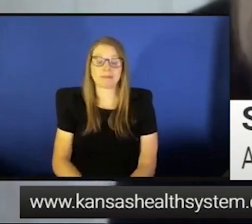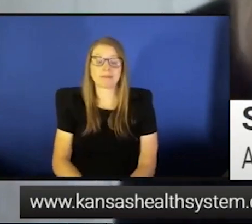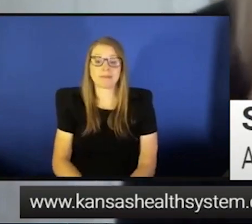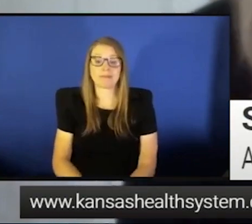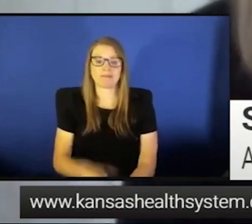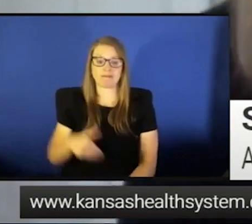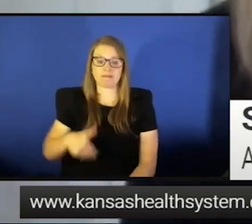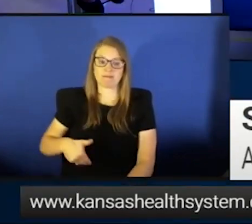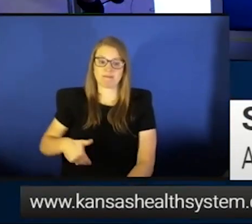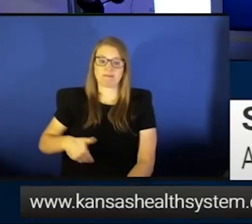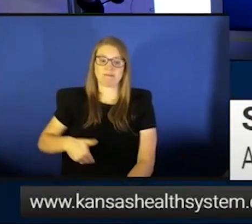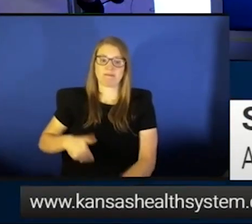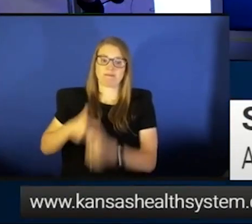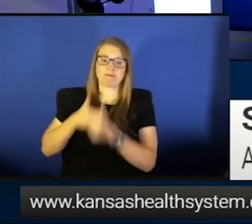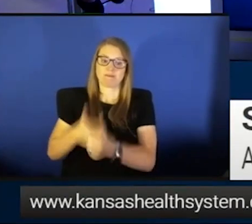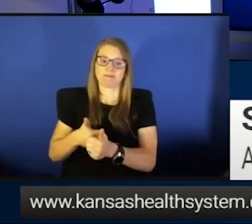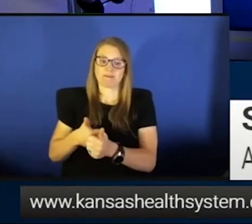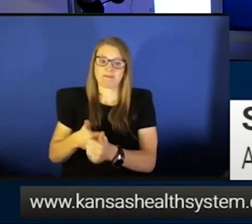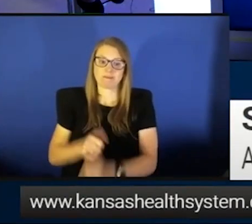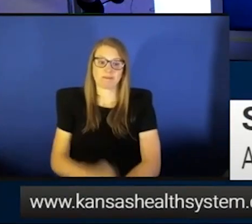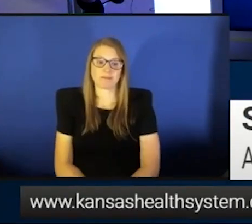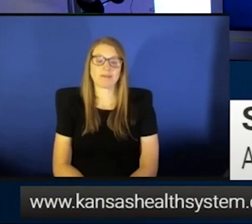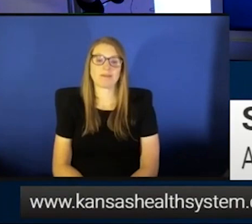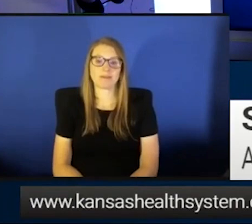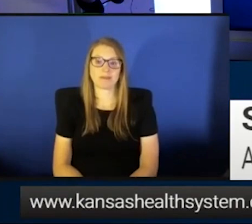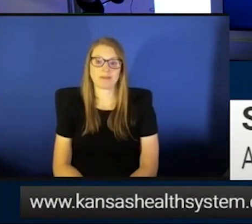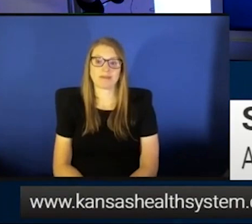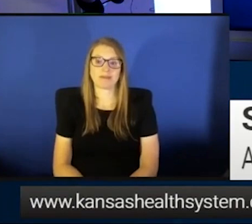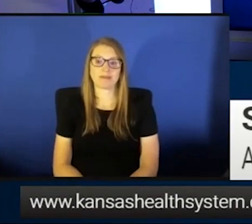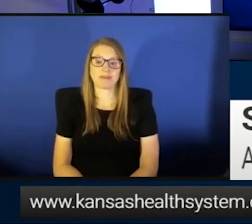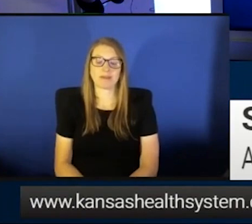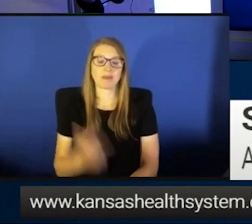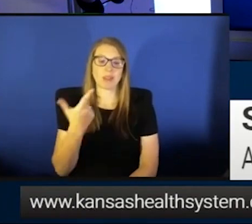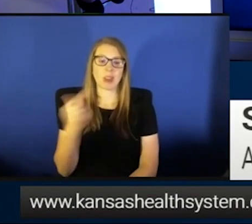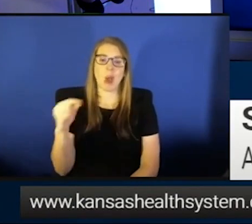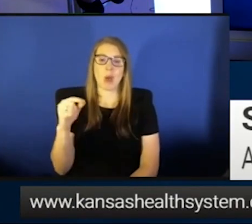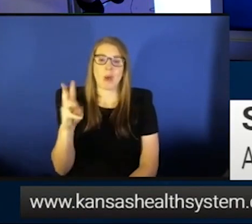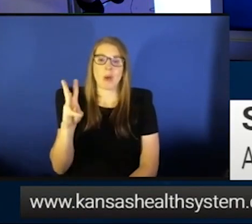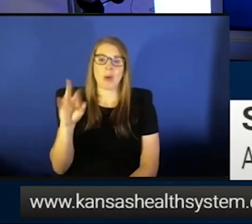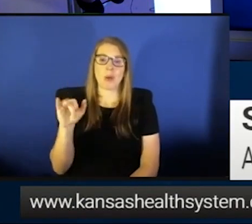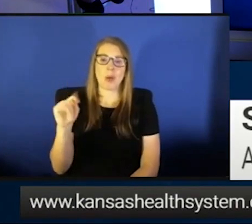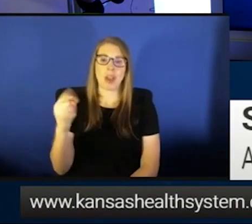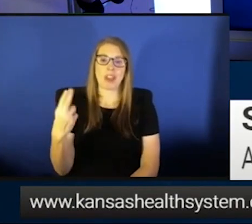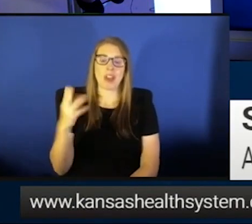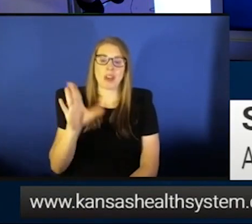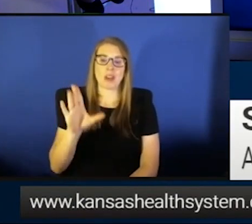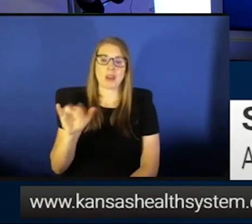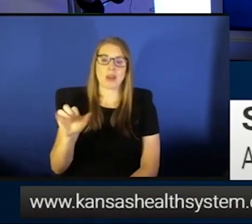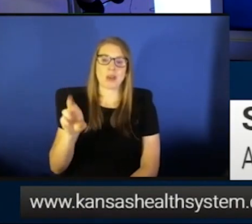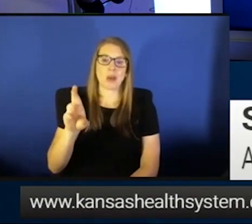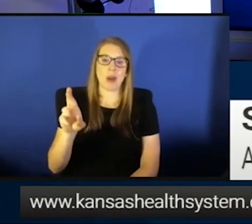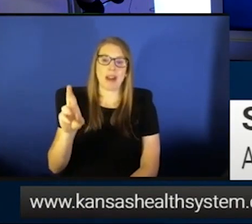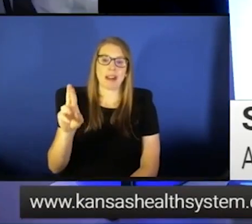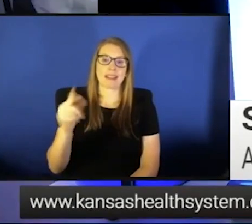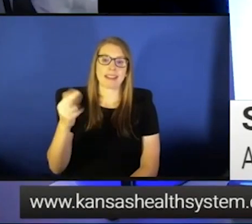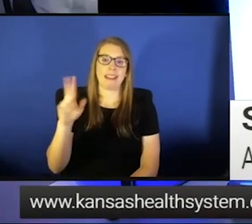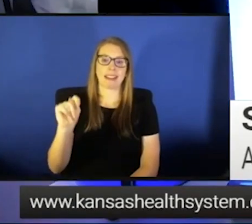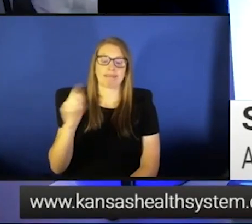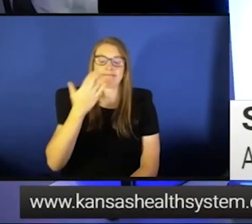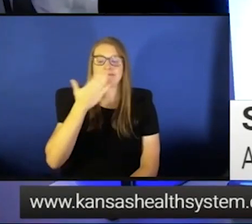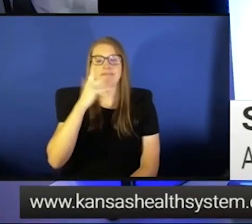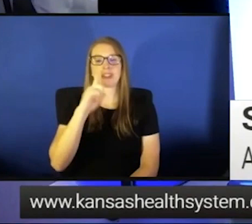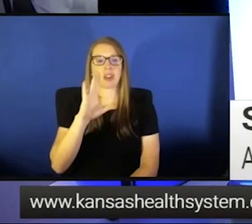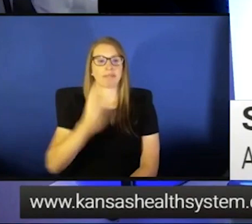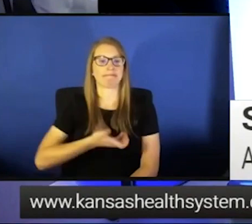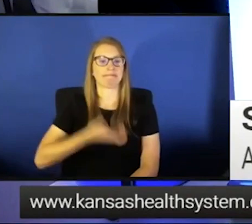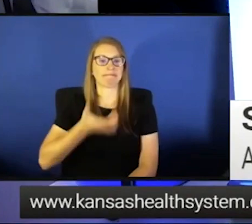gut. Go with your gut. We love that. Thank you so much for spending time with us today and sharing your stories. Dr. Lechtenberg, final